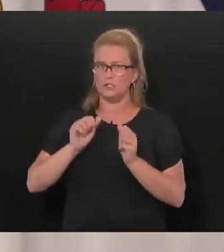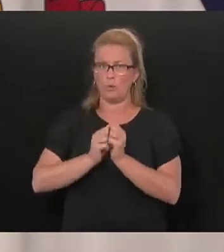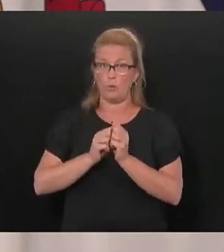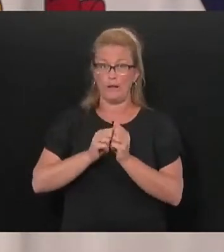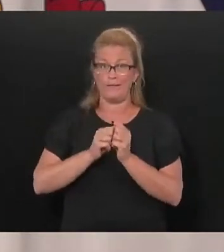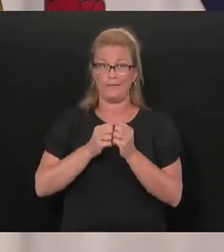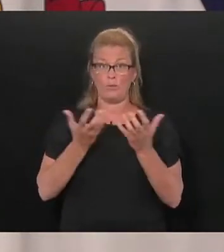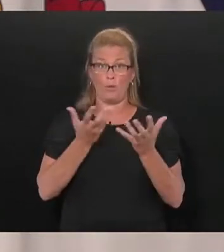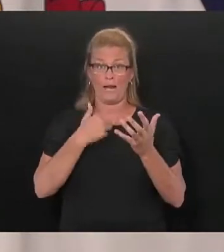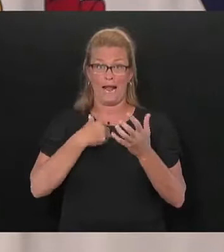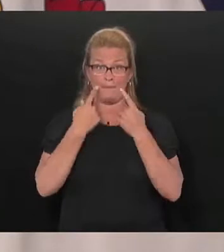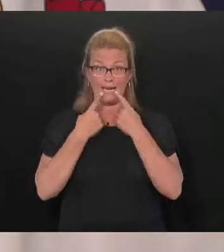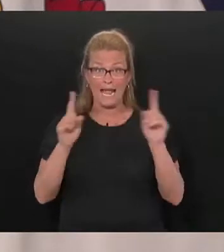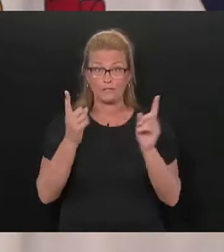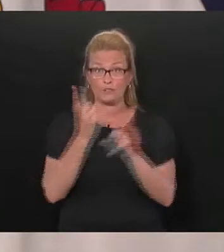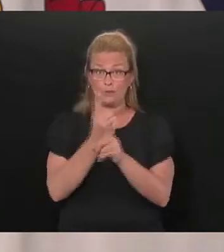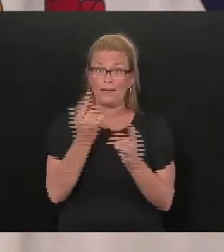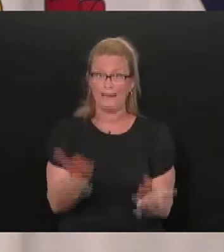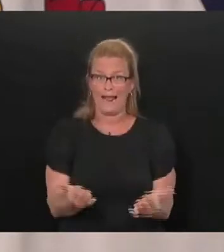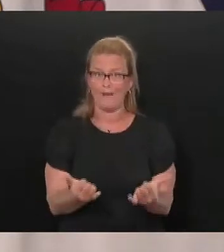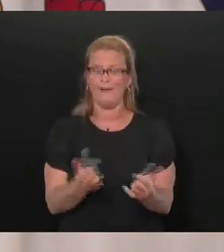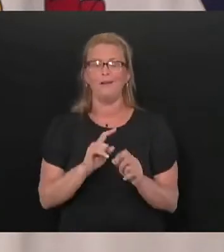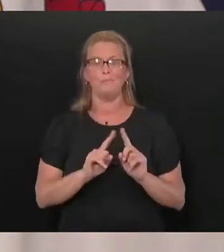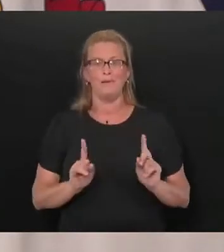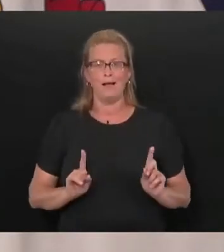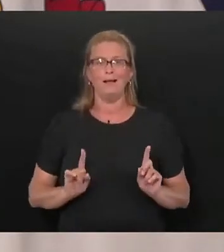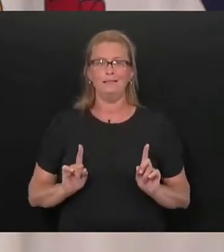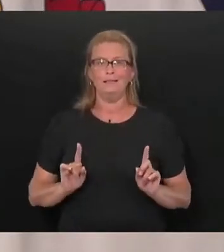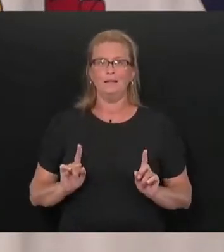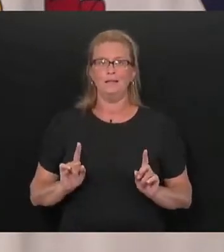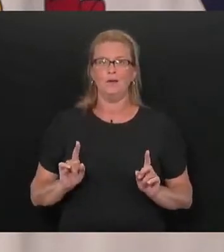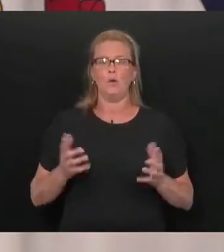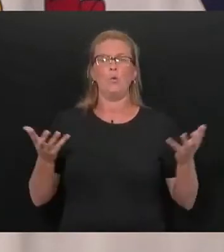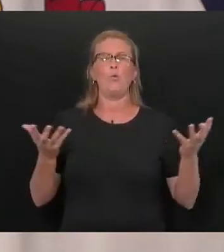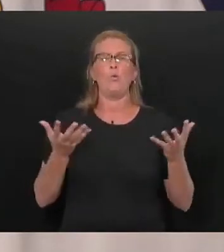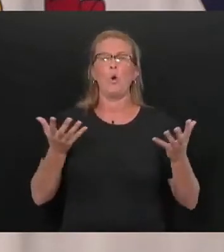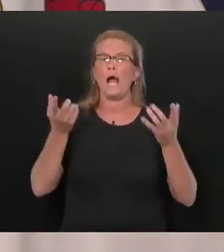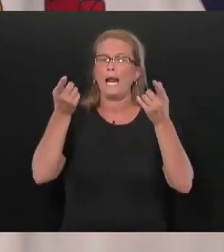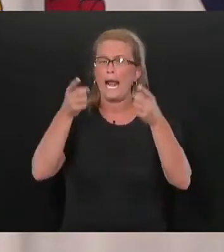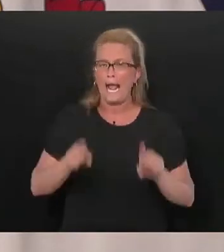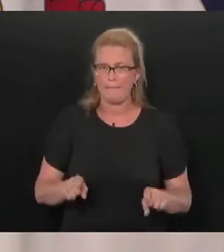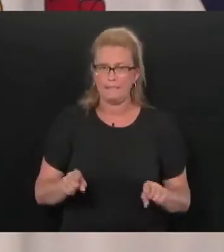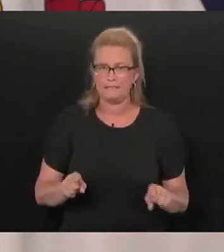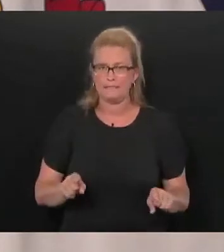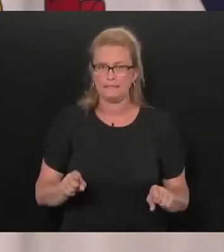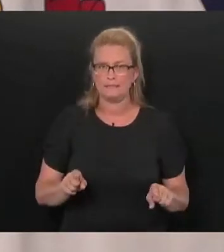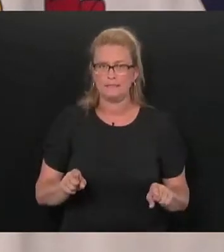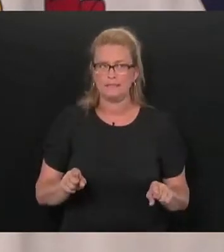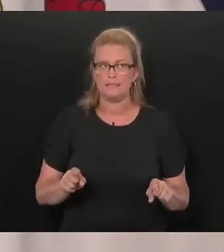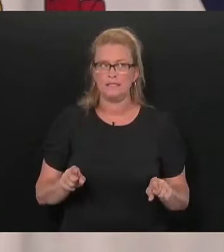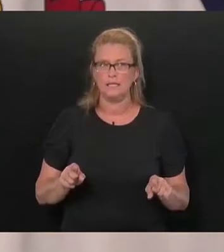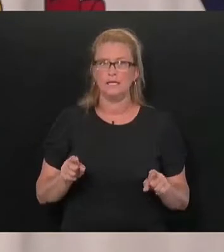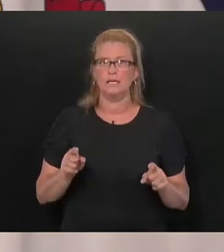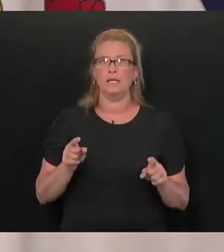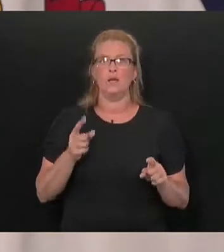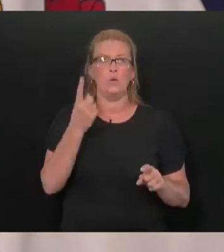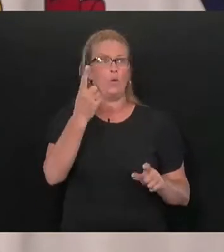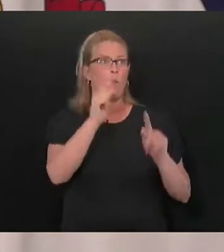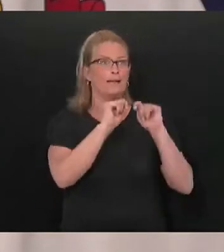talk about right now, but what happens? What happens if we play, if one